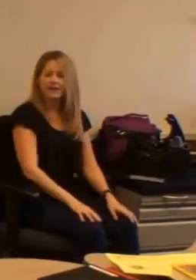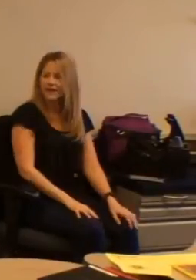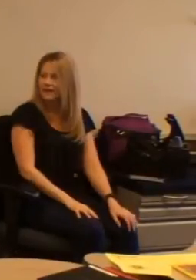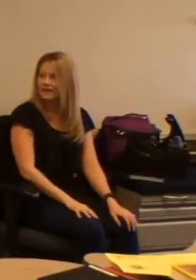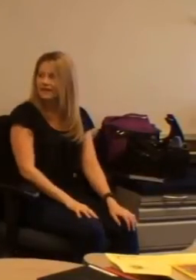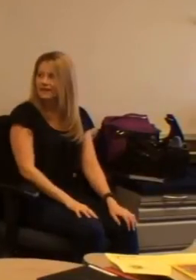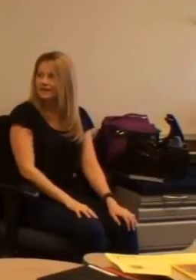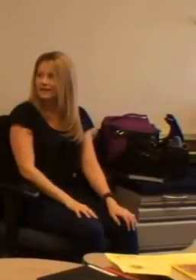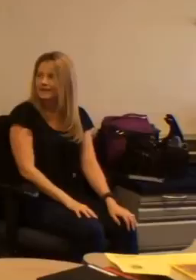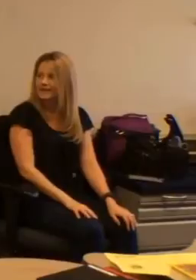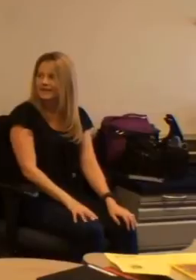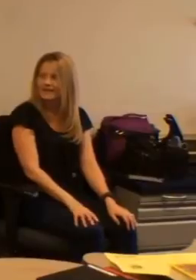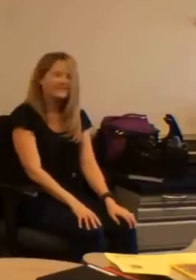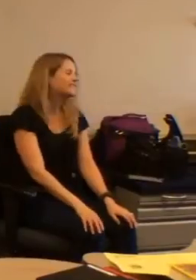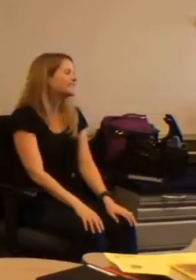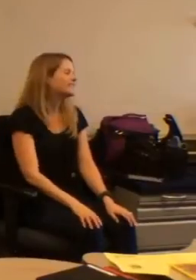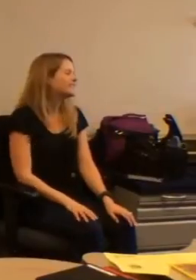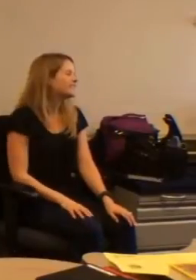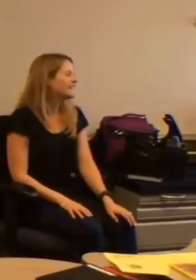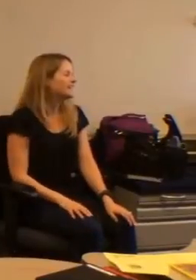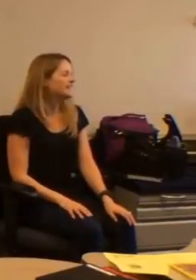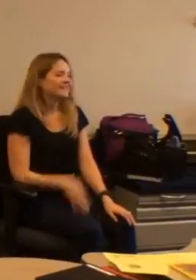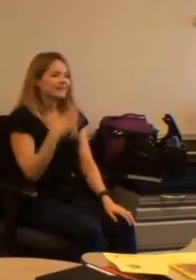You see Cat Wade? Thank you.